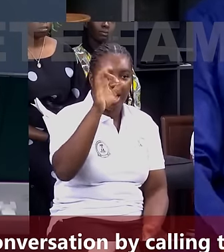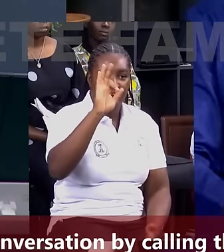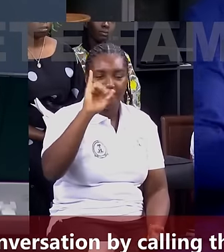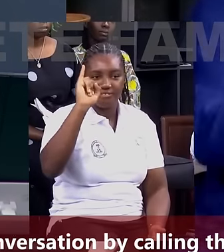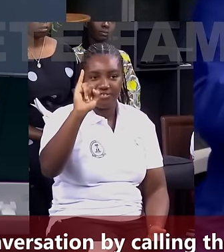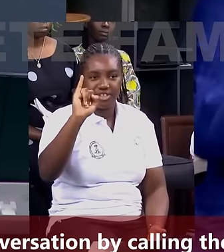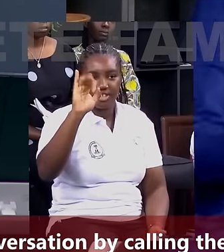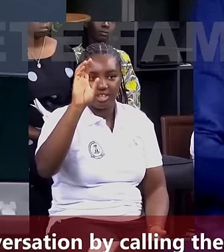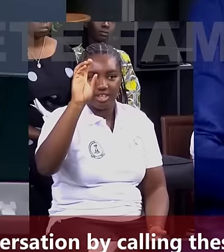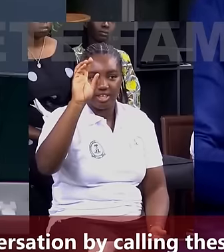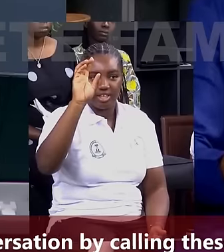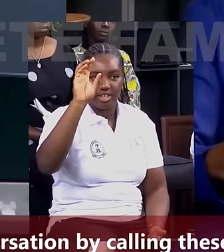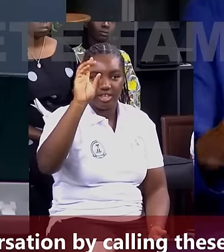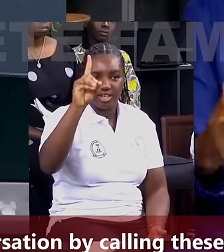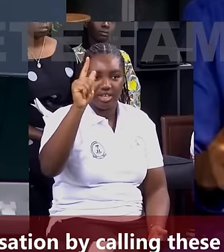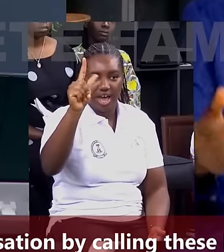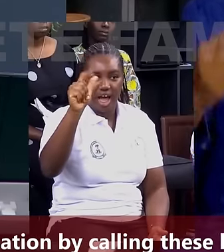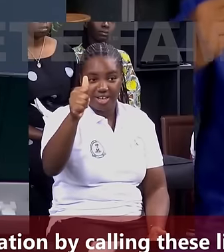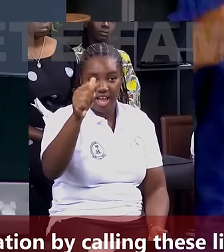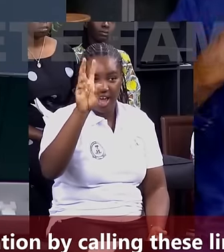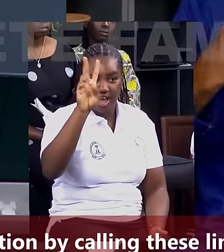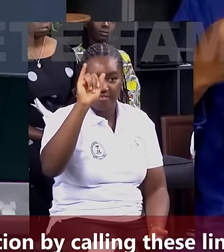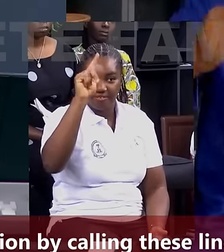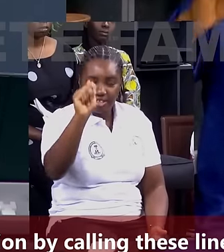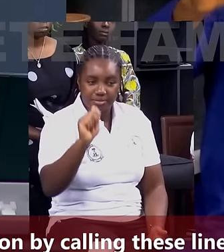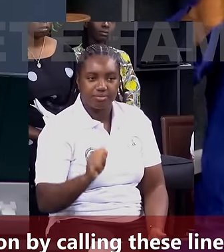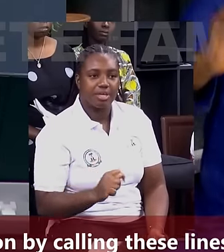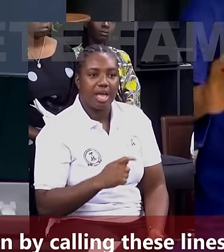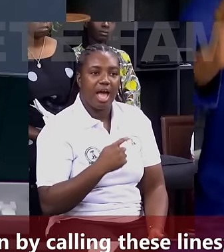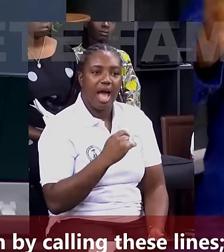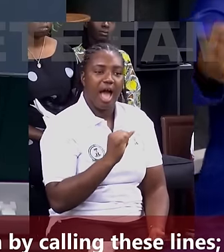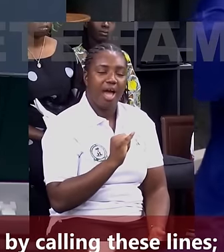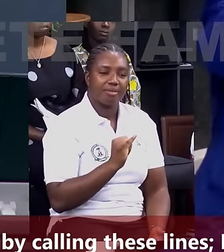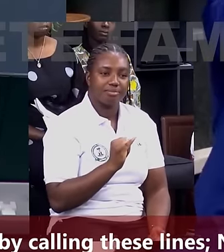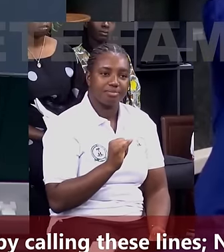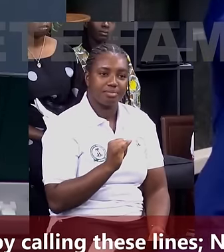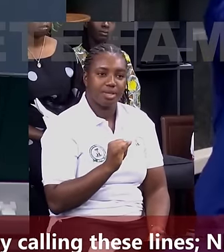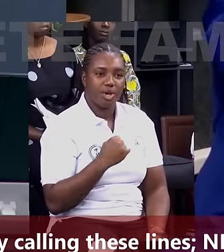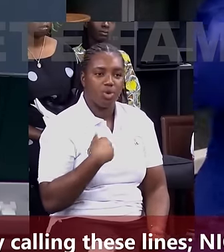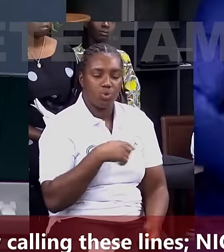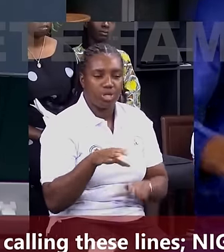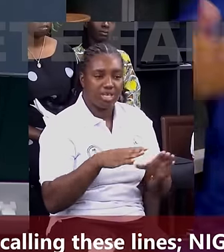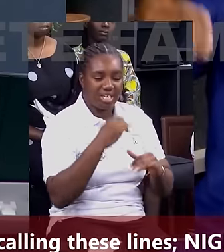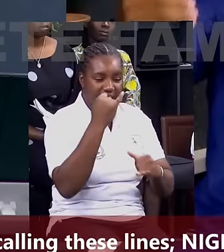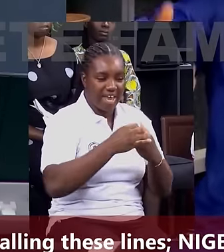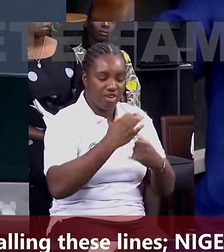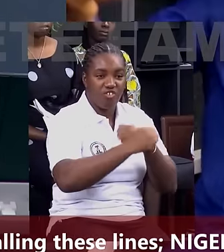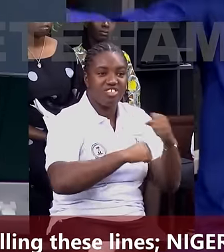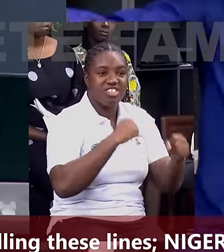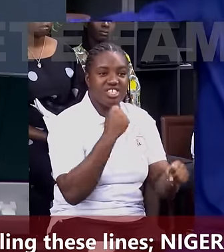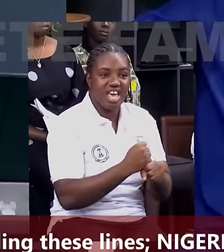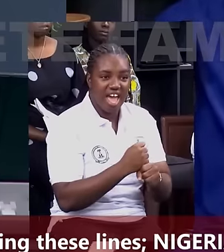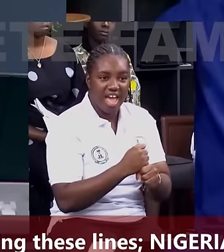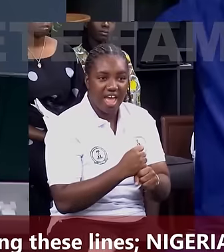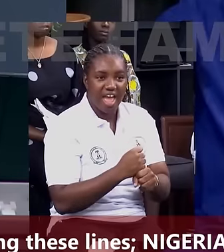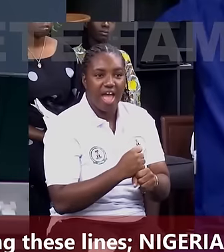we forced the boy to swear an affidavit. I said, I don't see, sir. We did an end of year analysis. Last year we saw